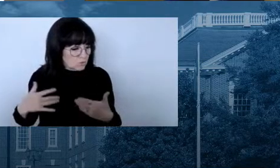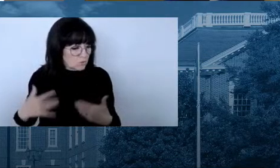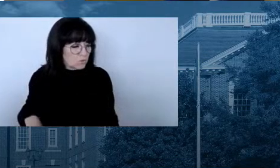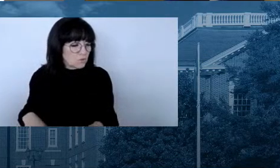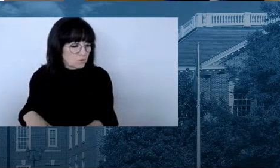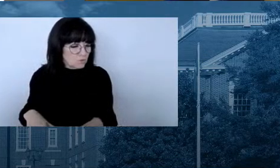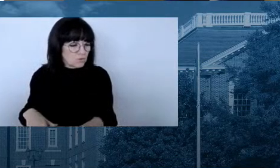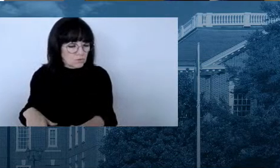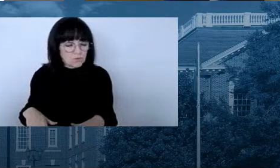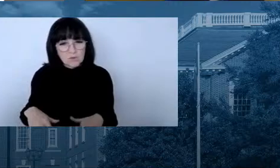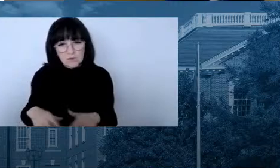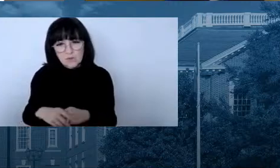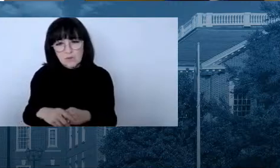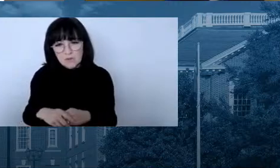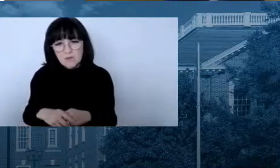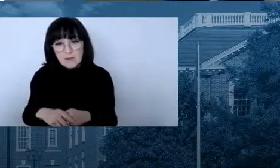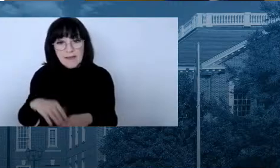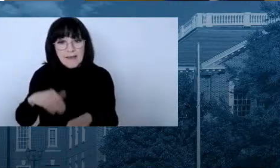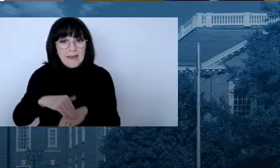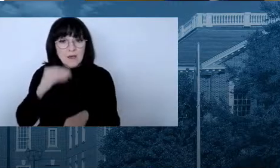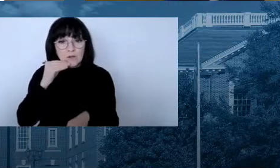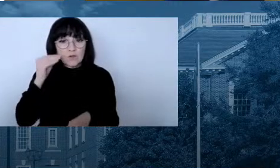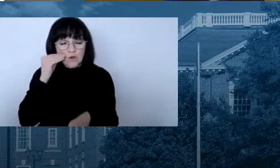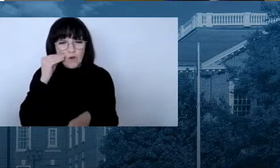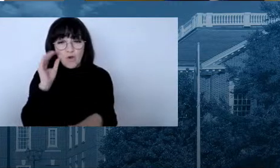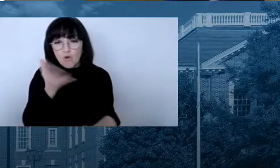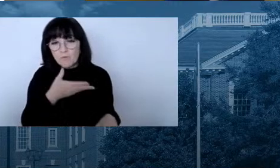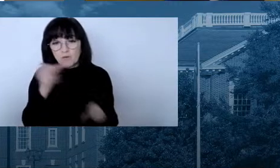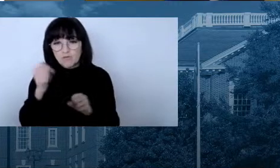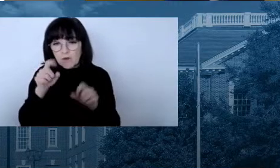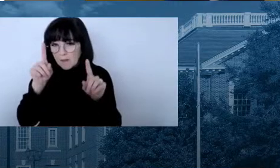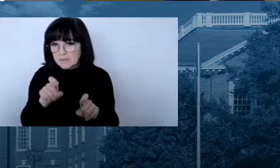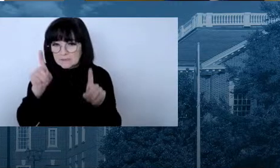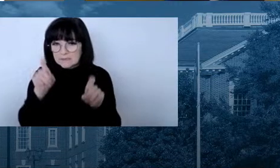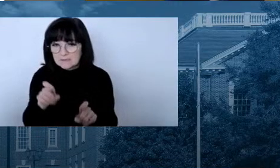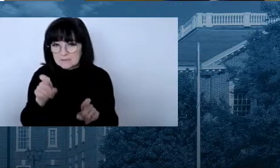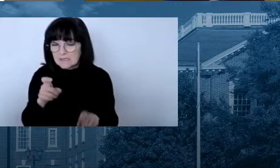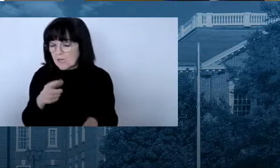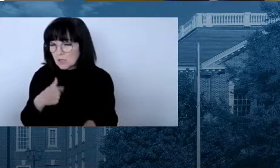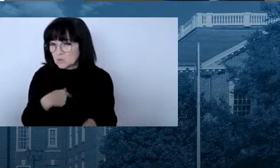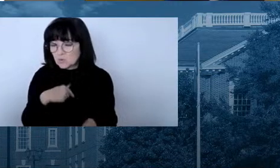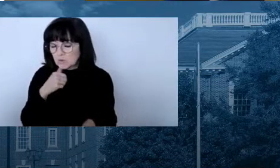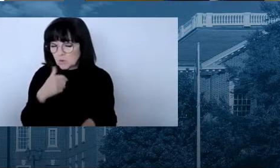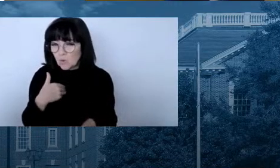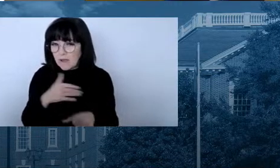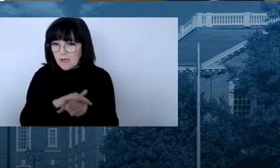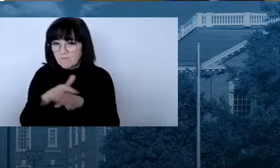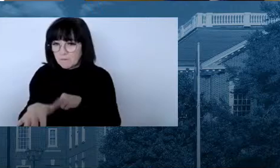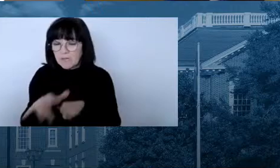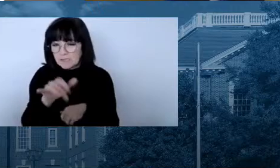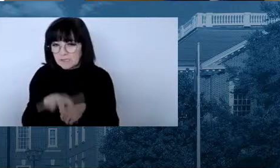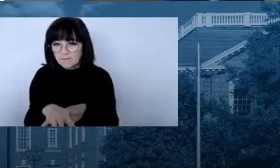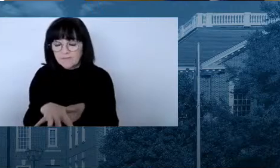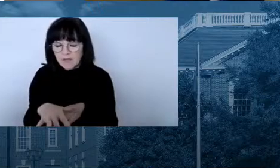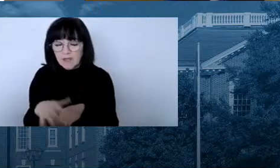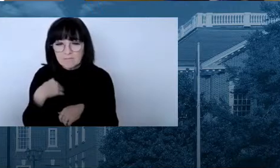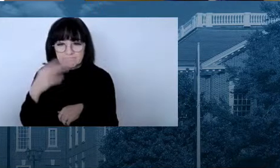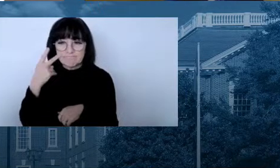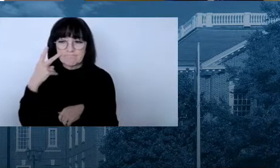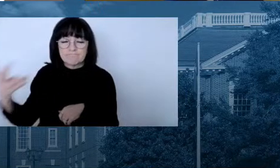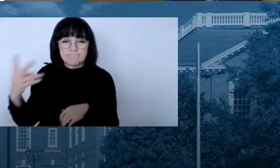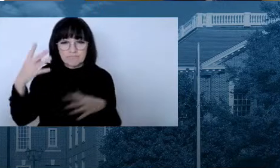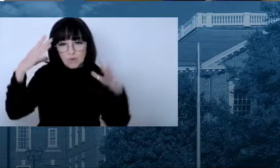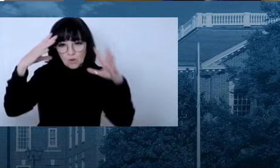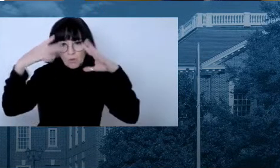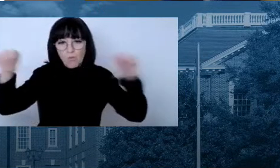at-home rapid tests. And we don't have as many of those. We could use more of those. We heard the president the other day talking